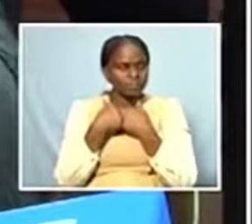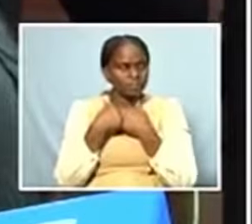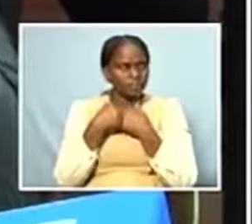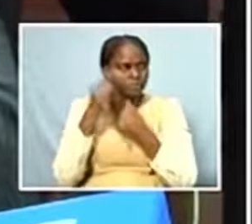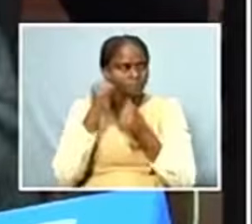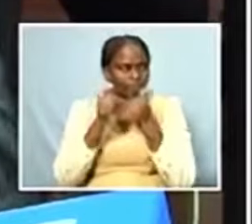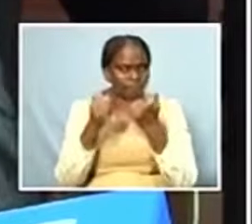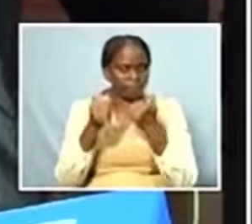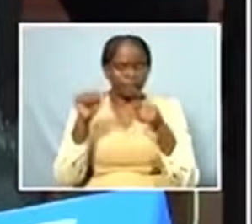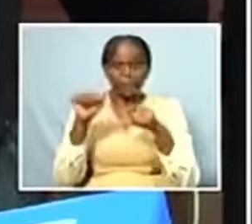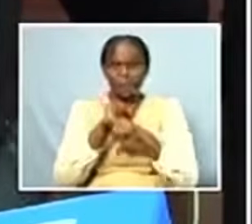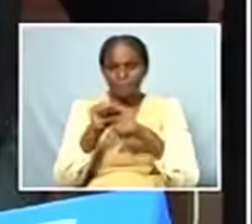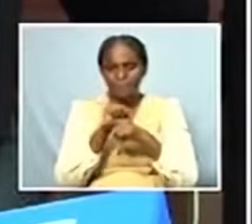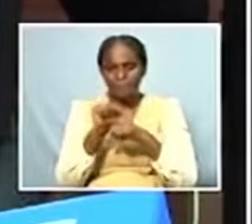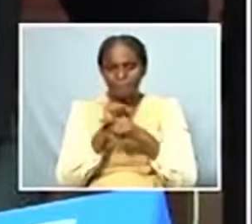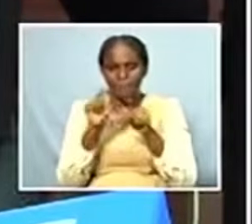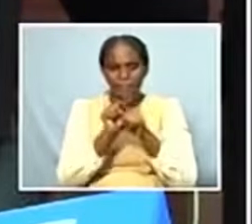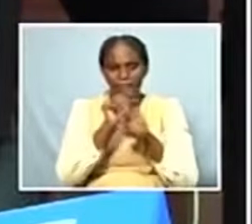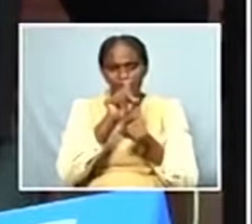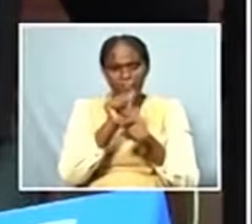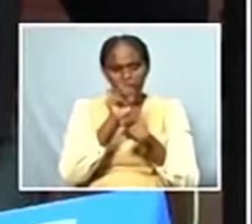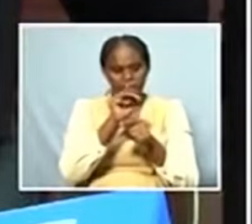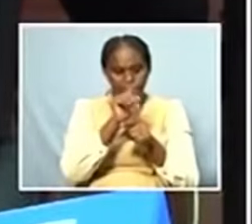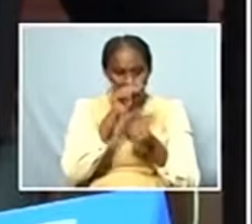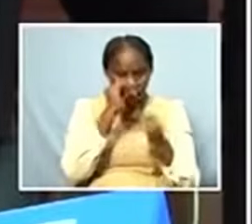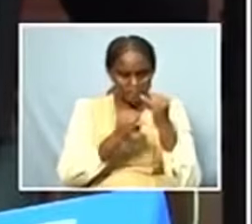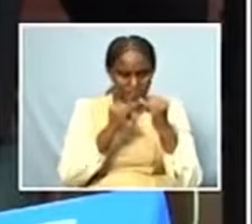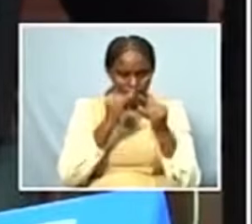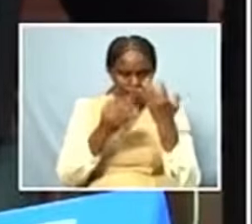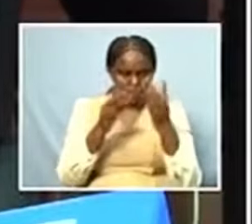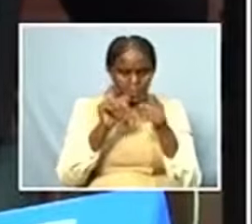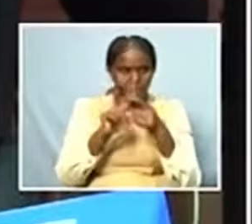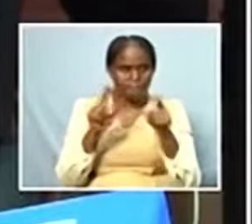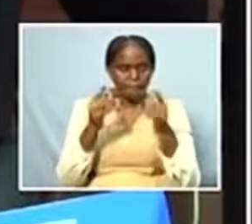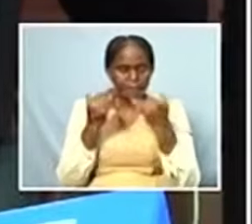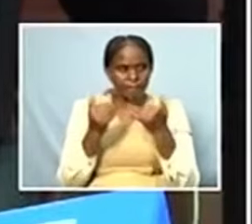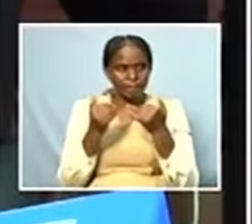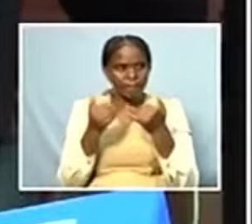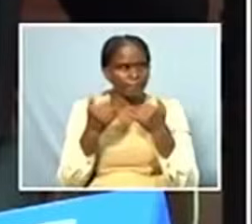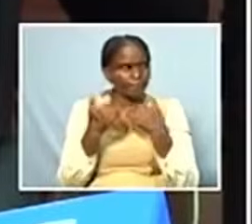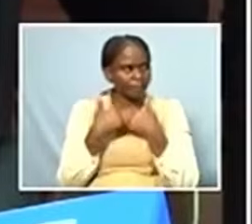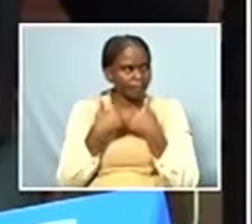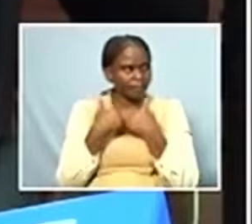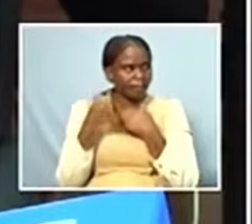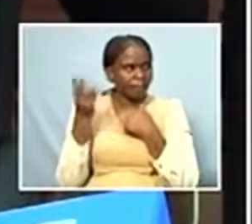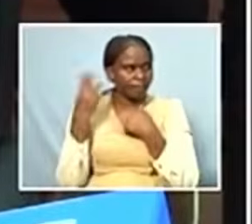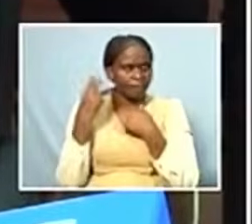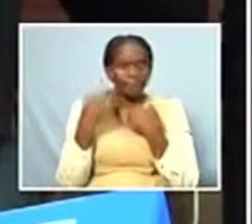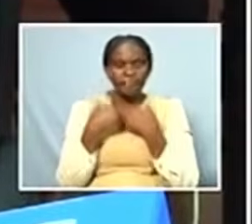Because practically the dam was completed, but there was